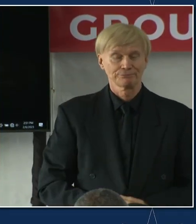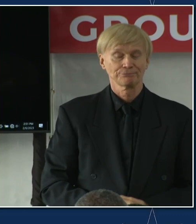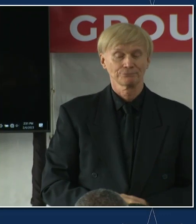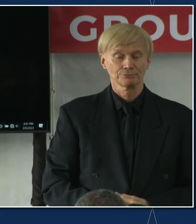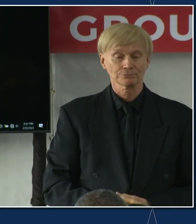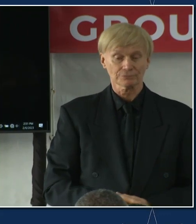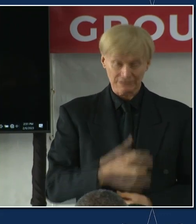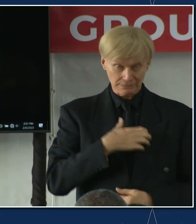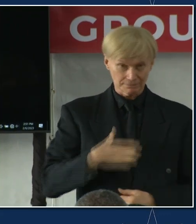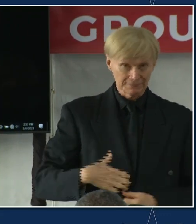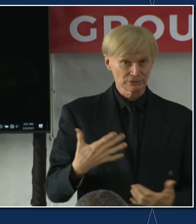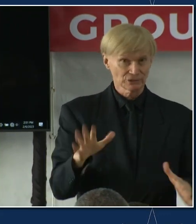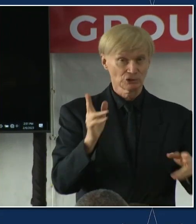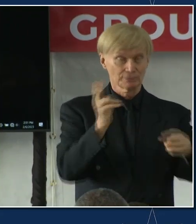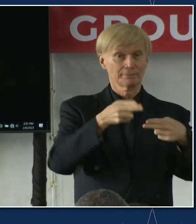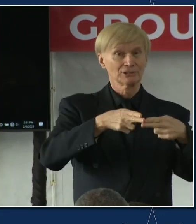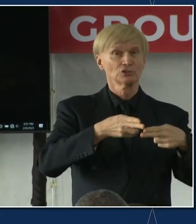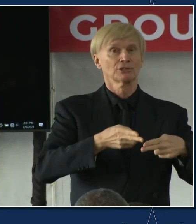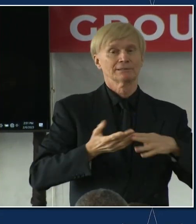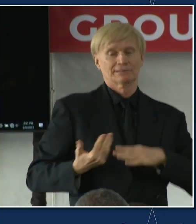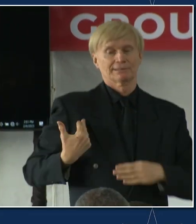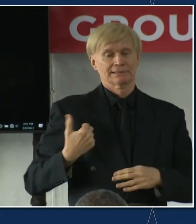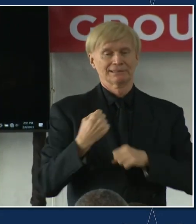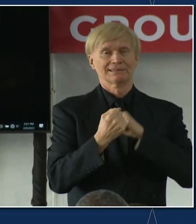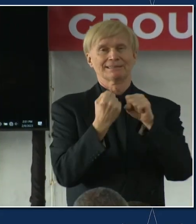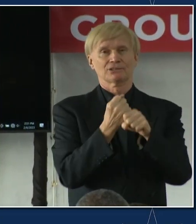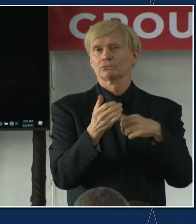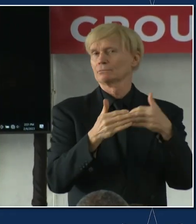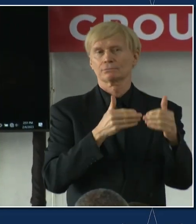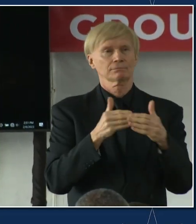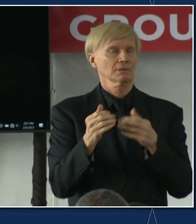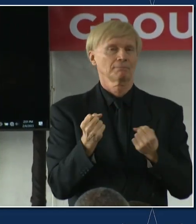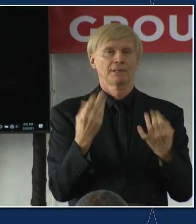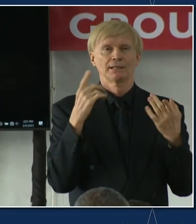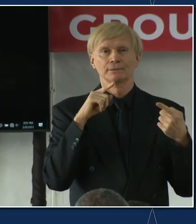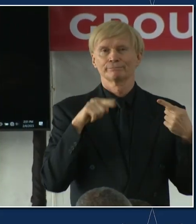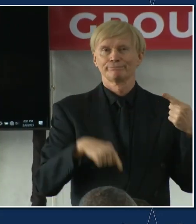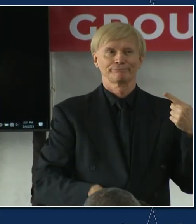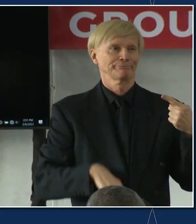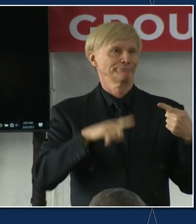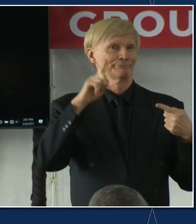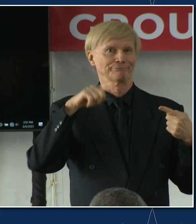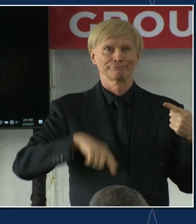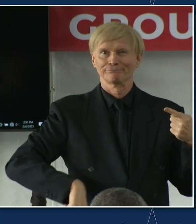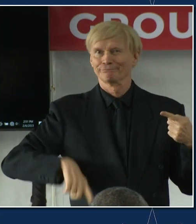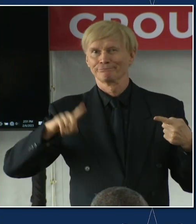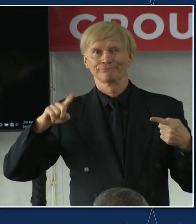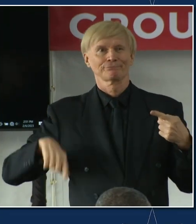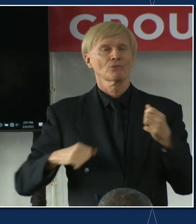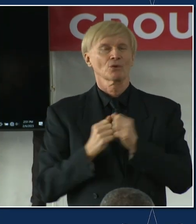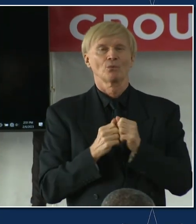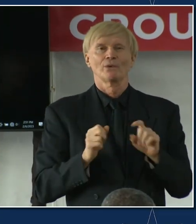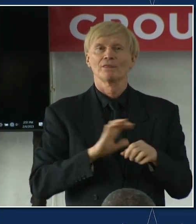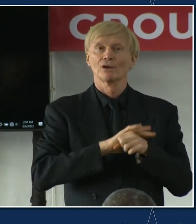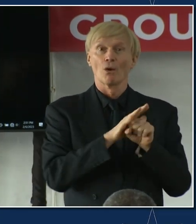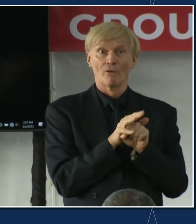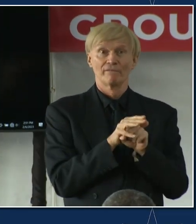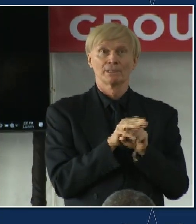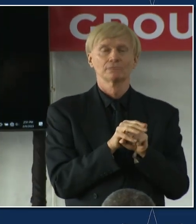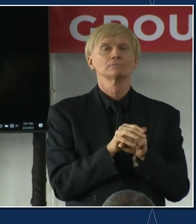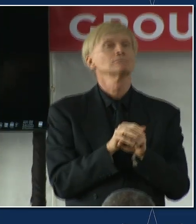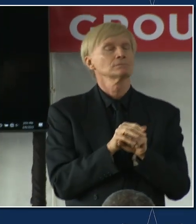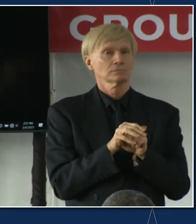As the mayor mentioned, in the last year, despite the incredible setbacks and challenges of COVID, Chicago has played host